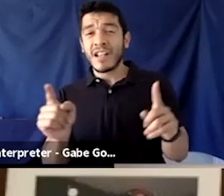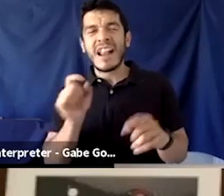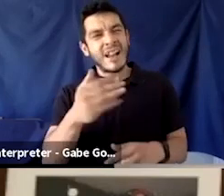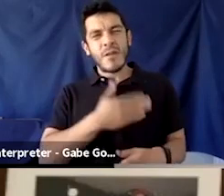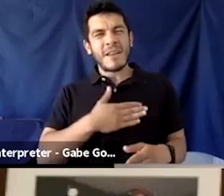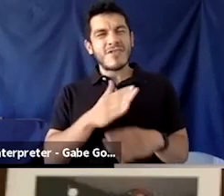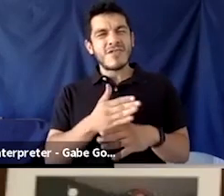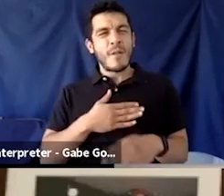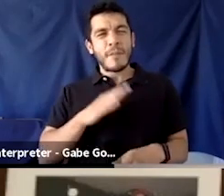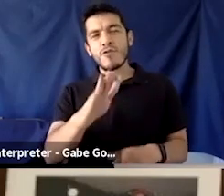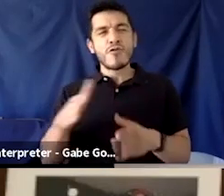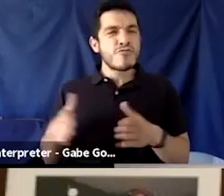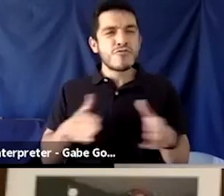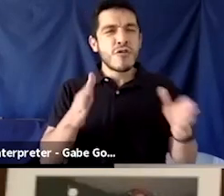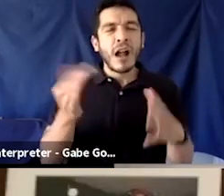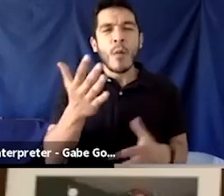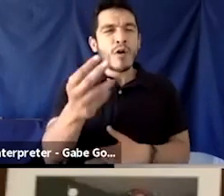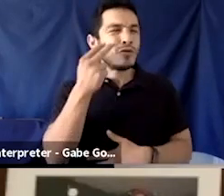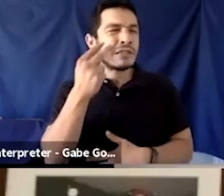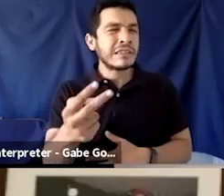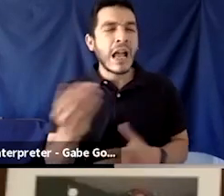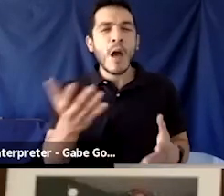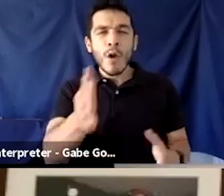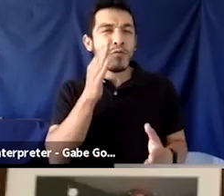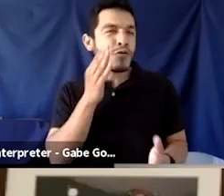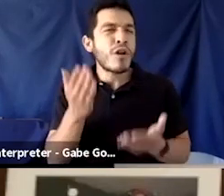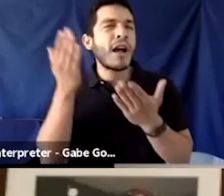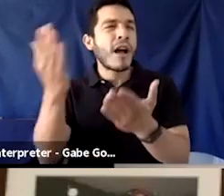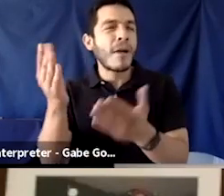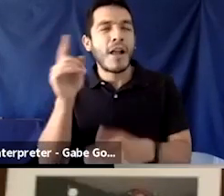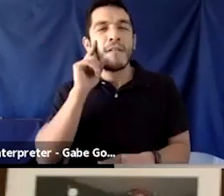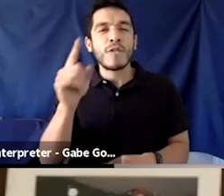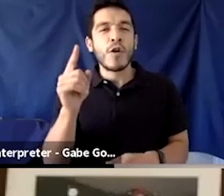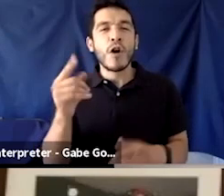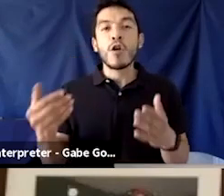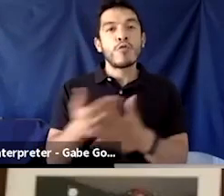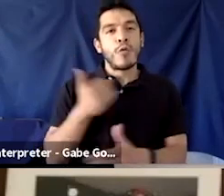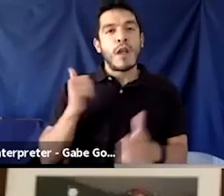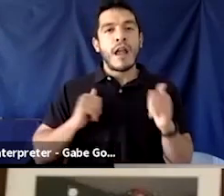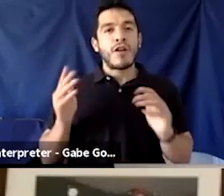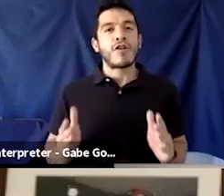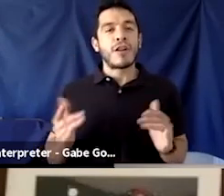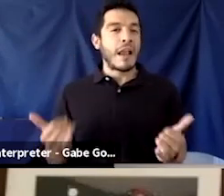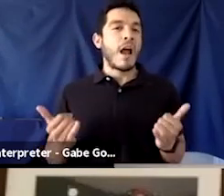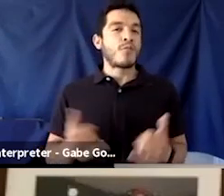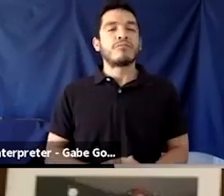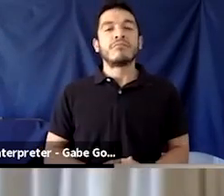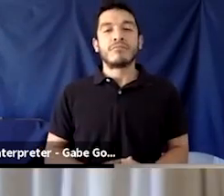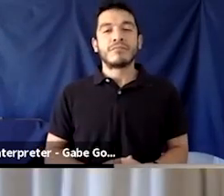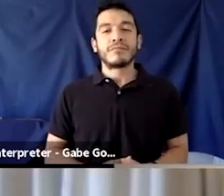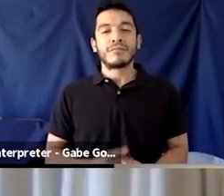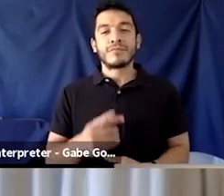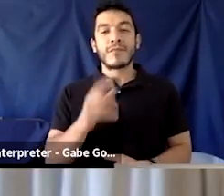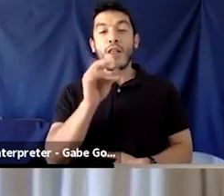and just kind of what you're seeing and what would you recommend for up and coming actors? Oh gosh,